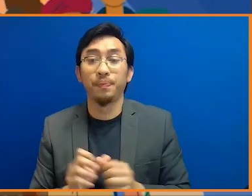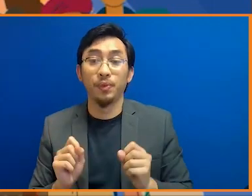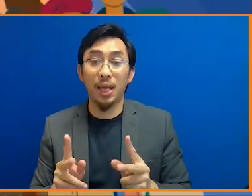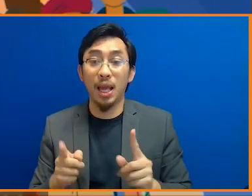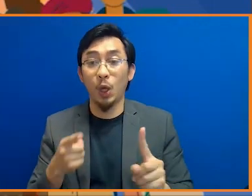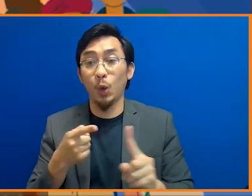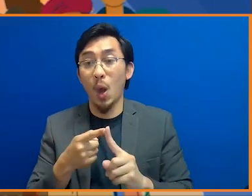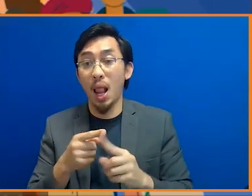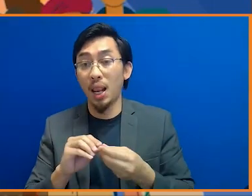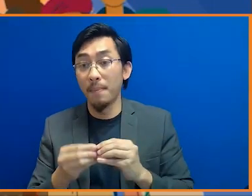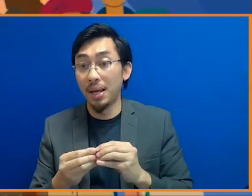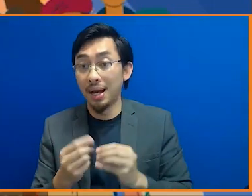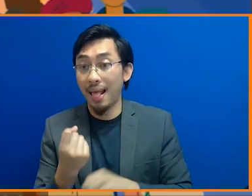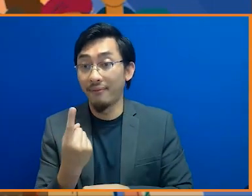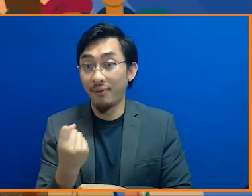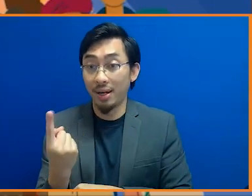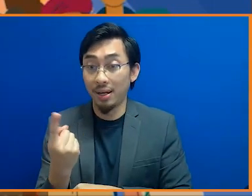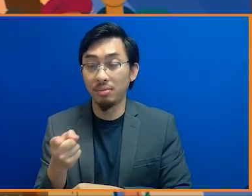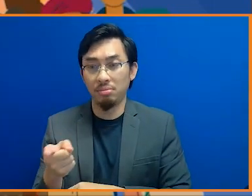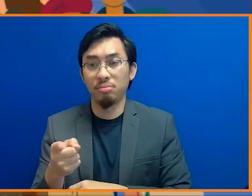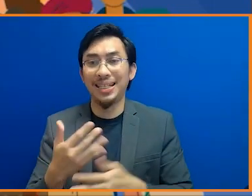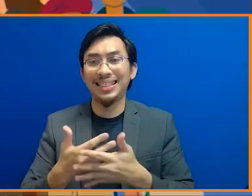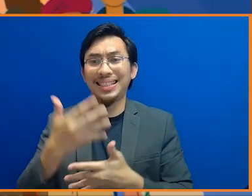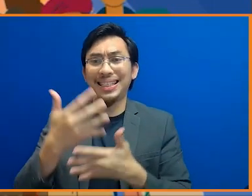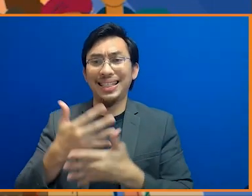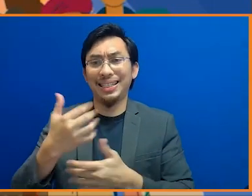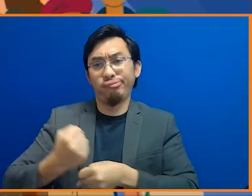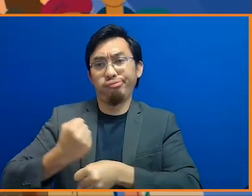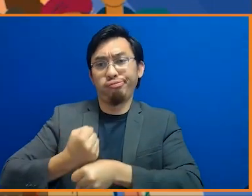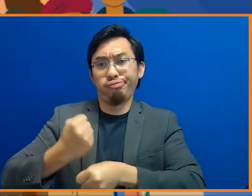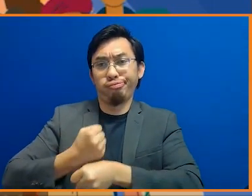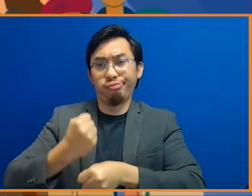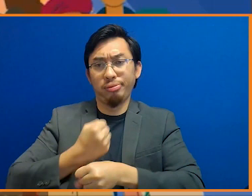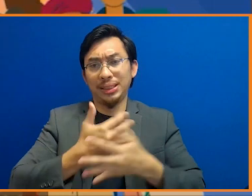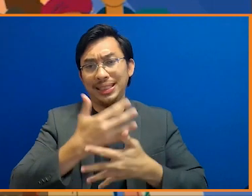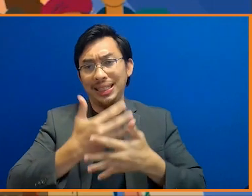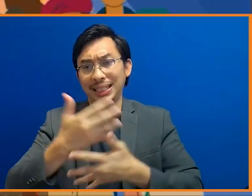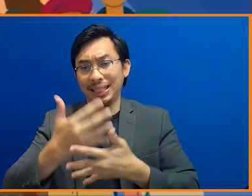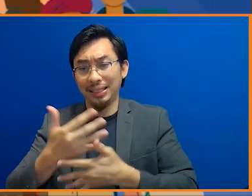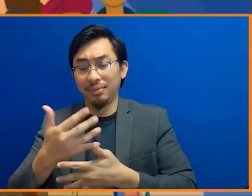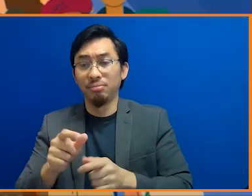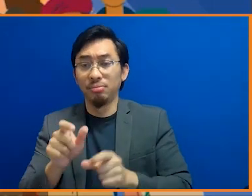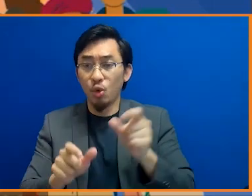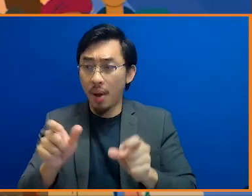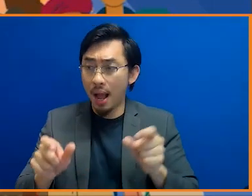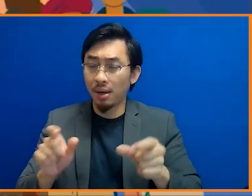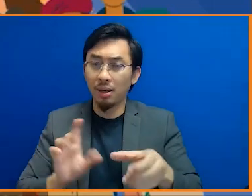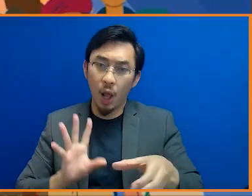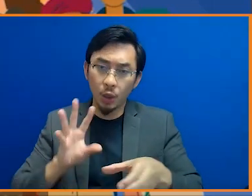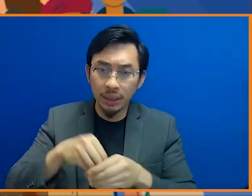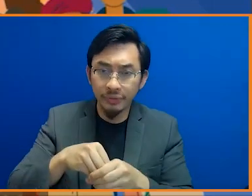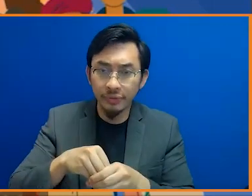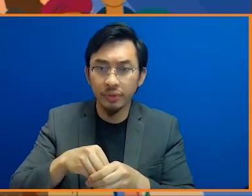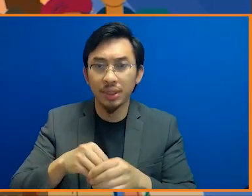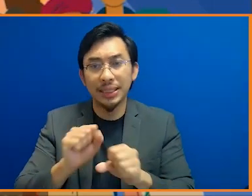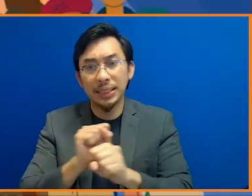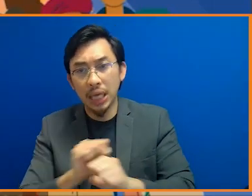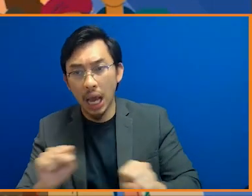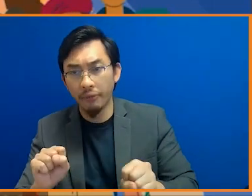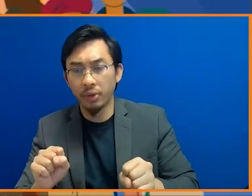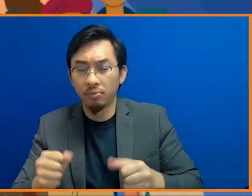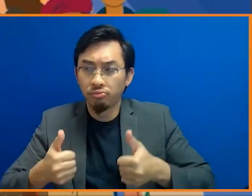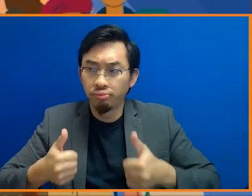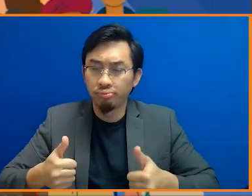Okay. And then goal number 11 is to make cities and human settlement inclusive,